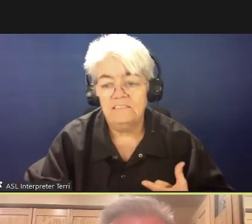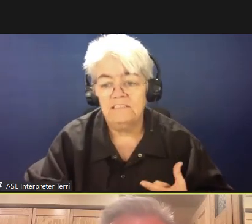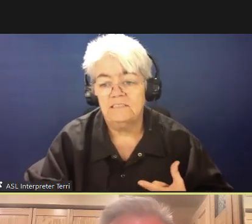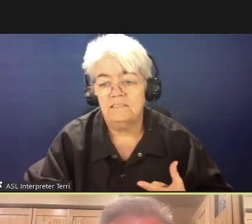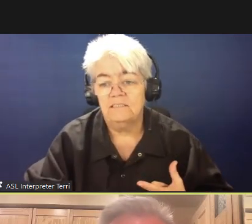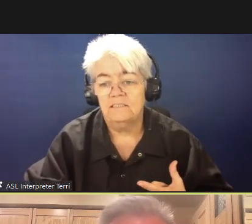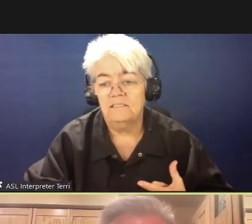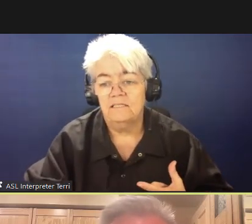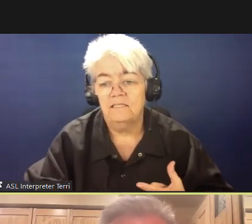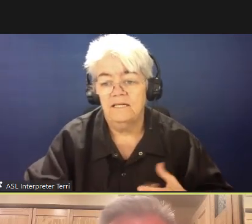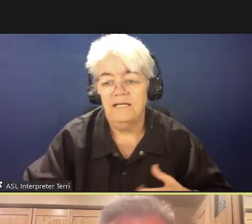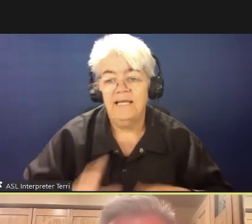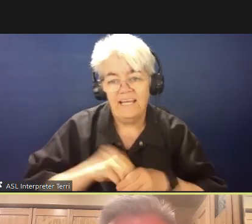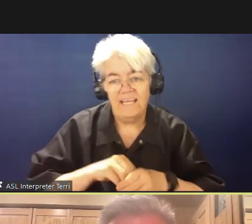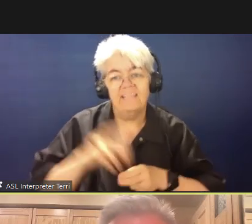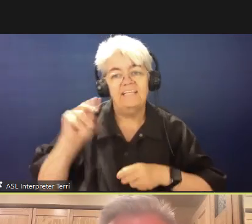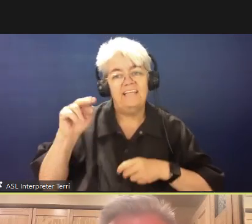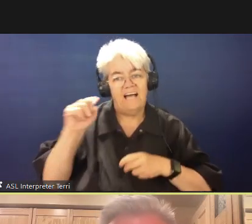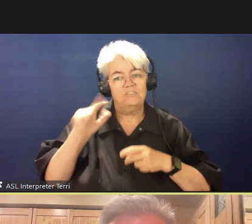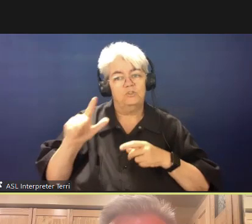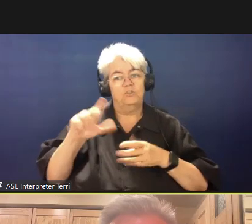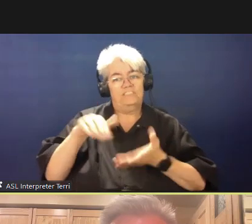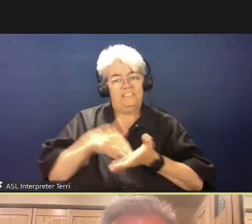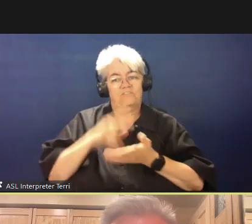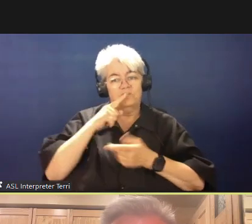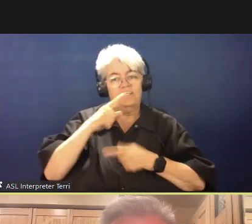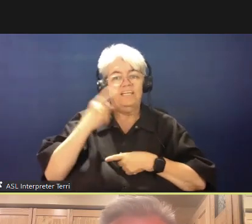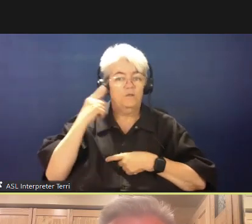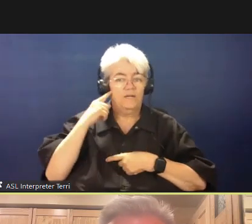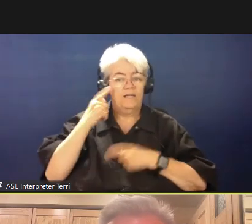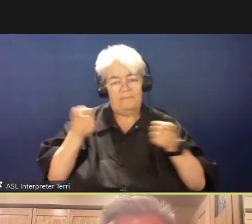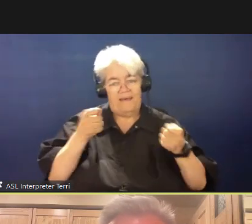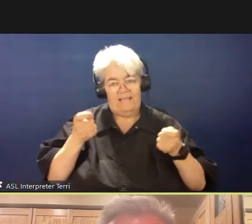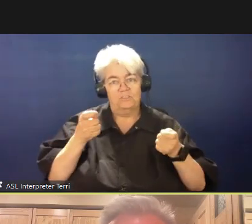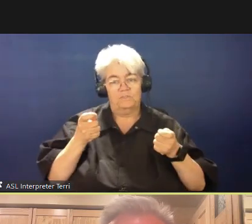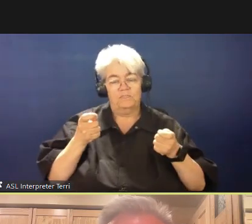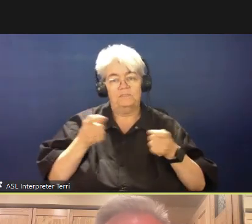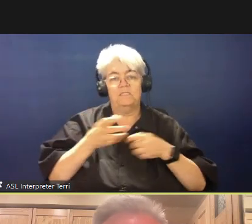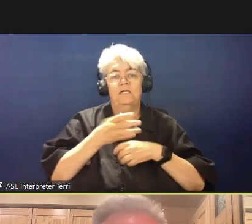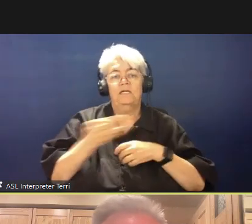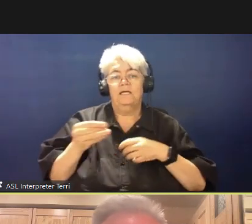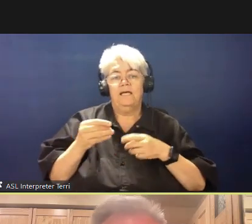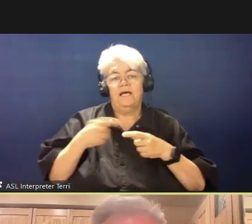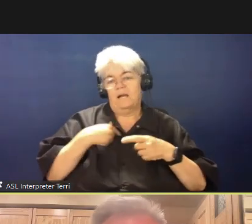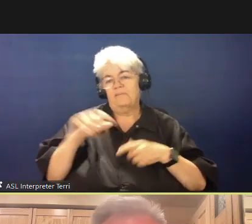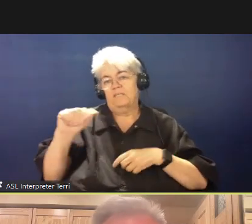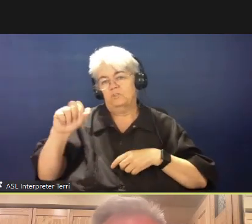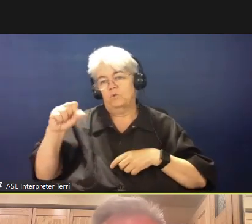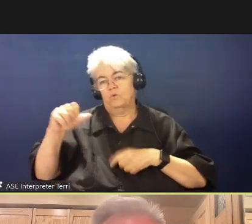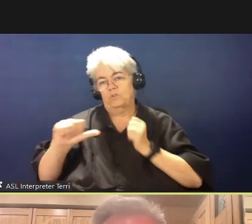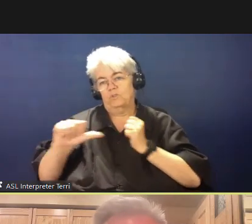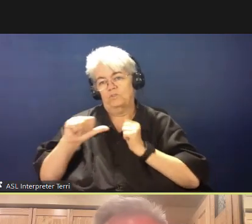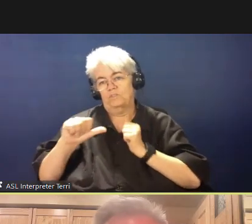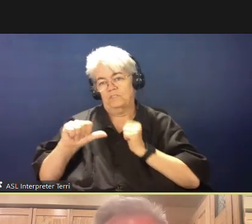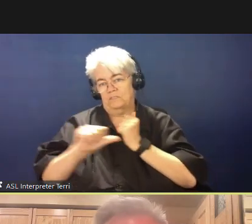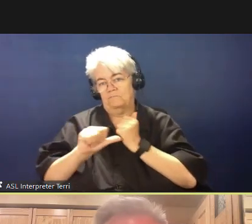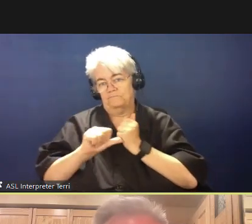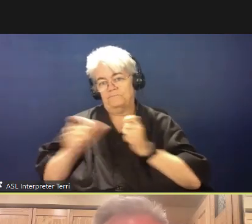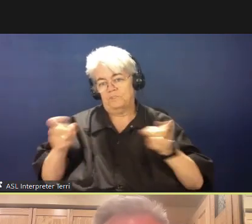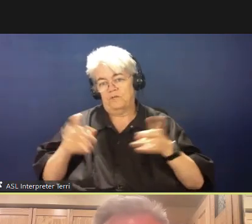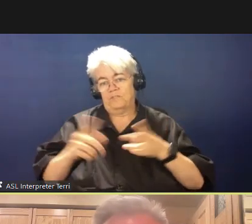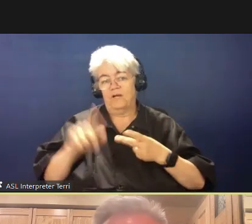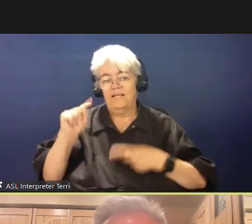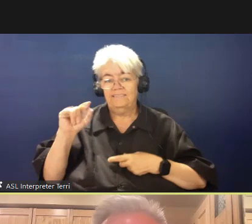Hearing Assessment and Management at Utah State University, of which I'm the associate director. NCHAM serves as the Early